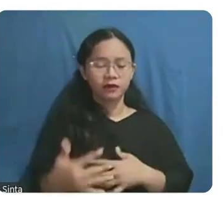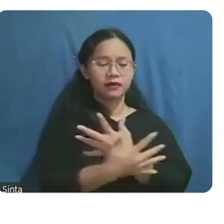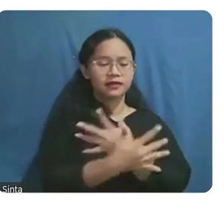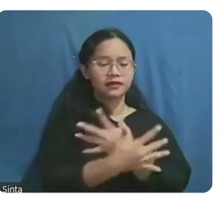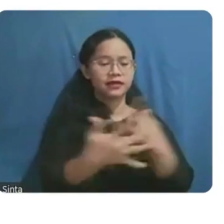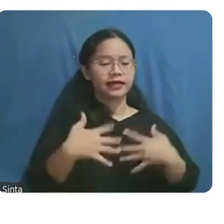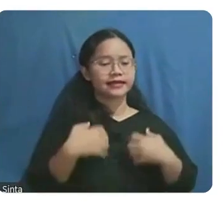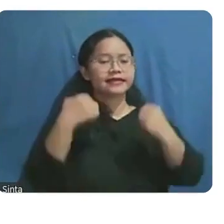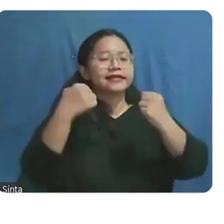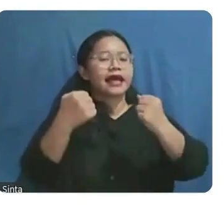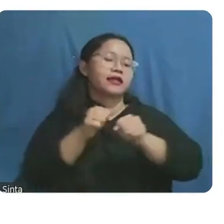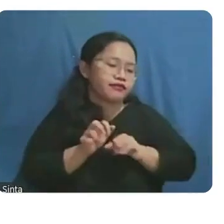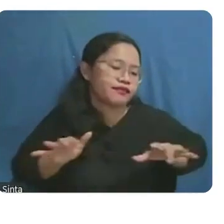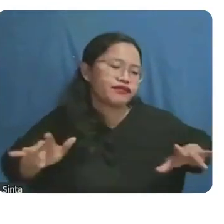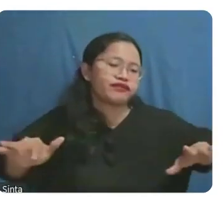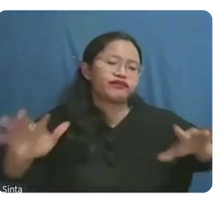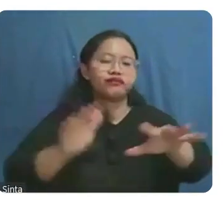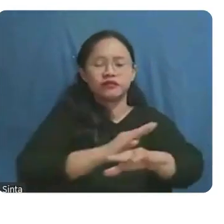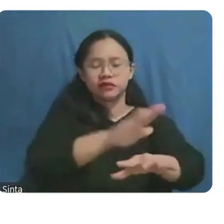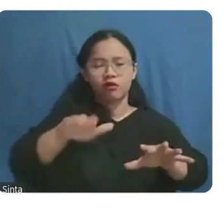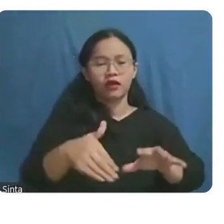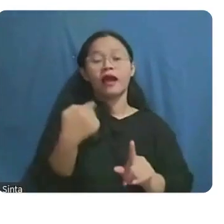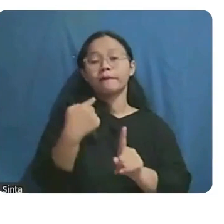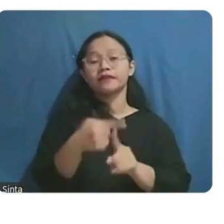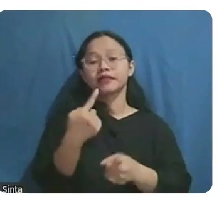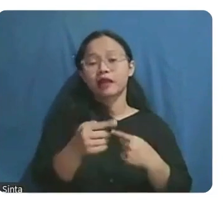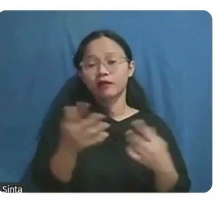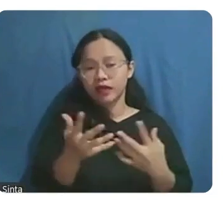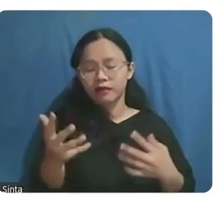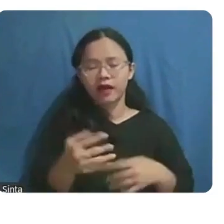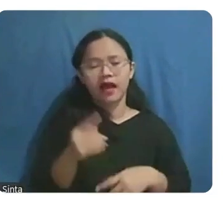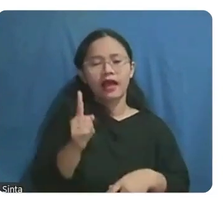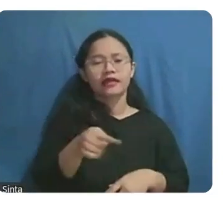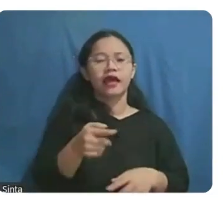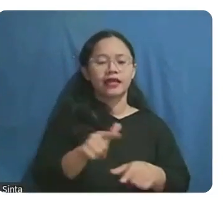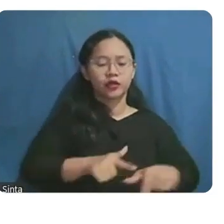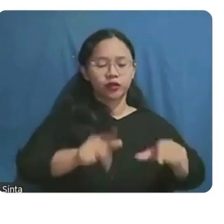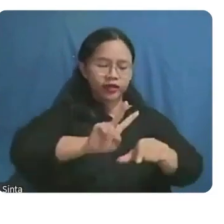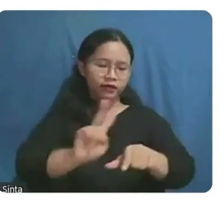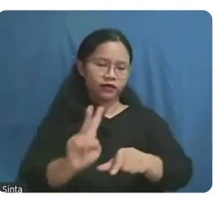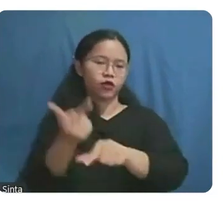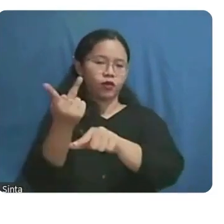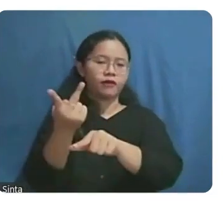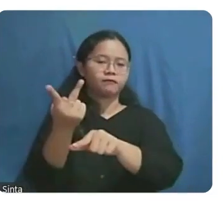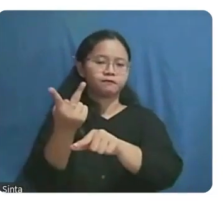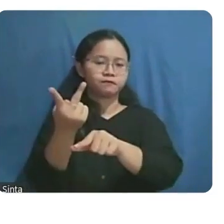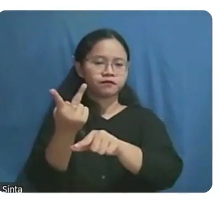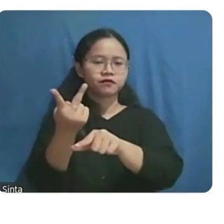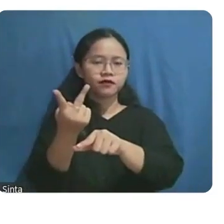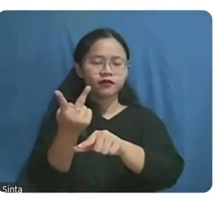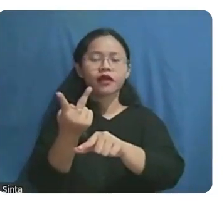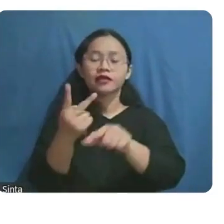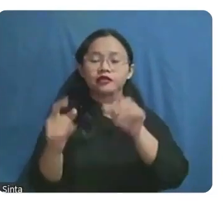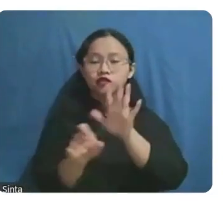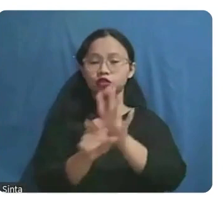modification. The environment has a role in diseases such as malaria,